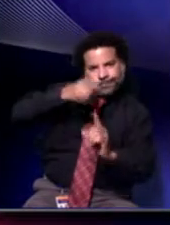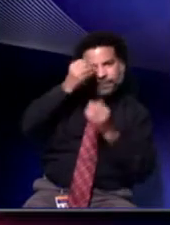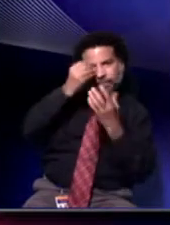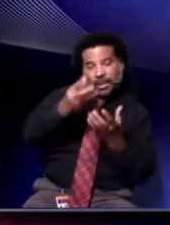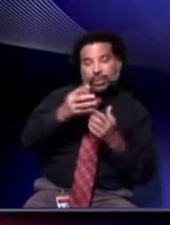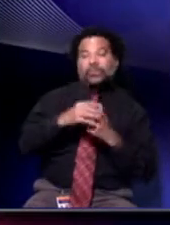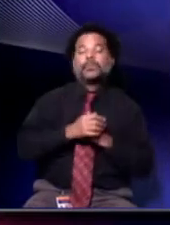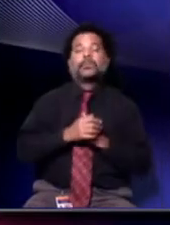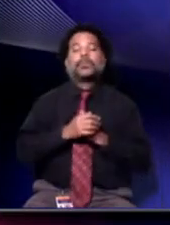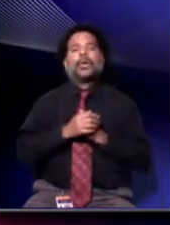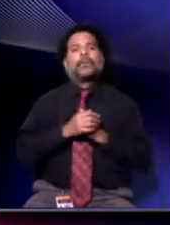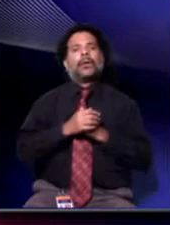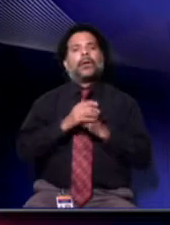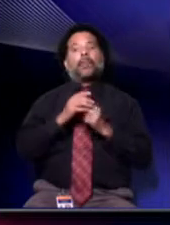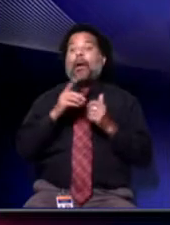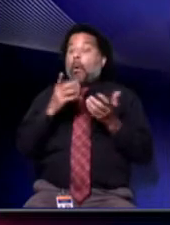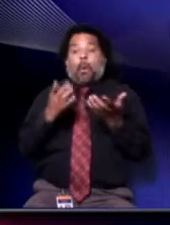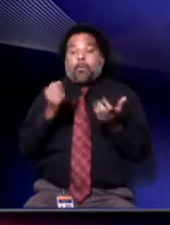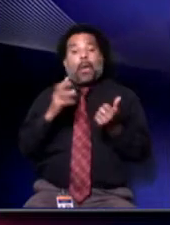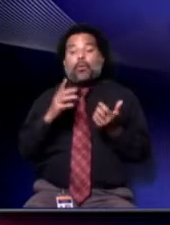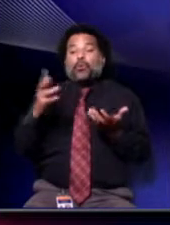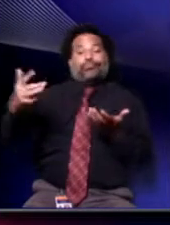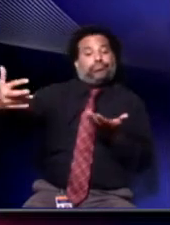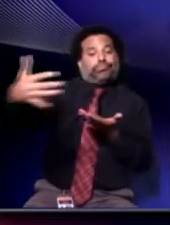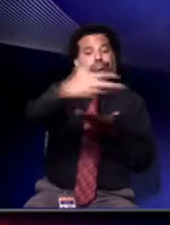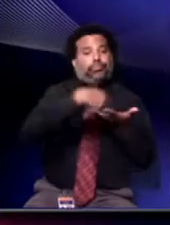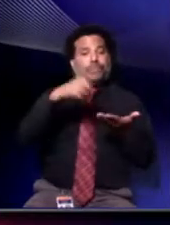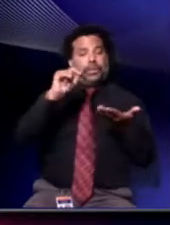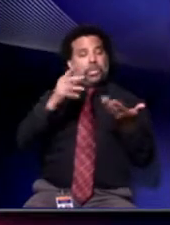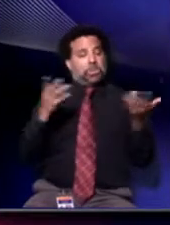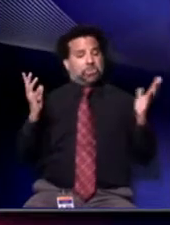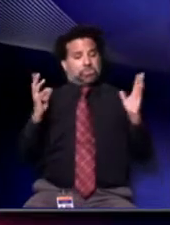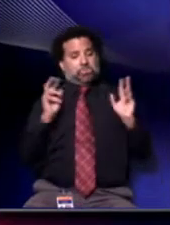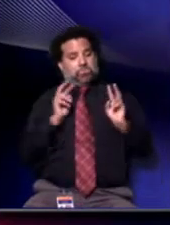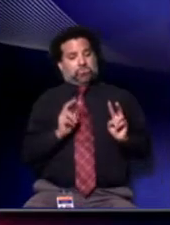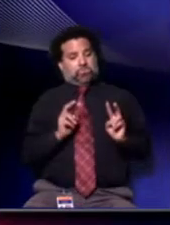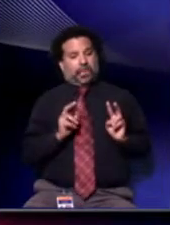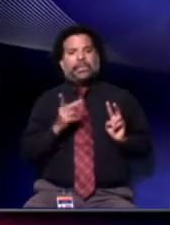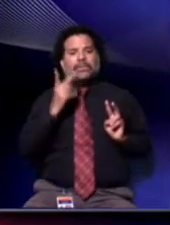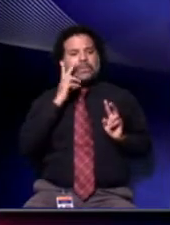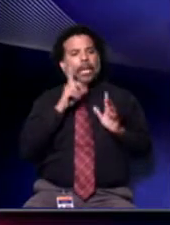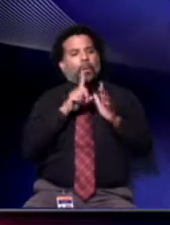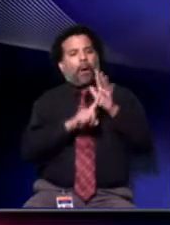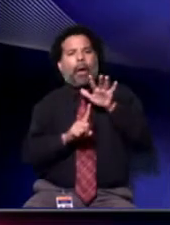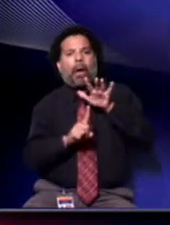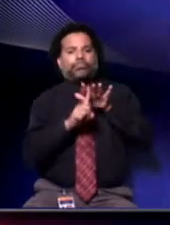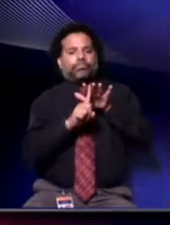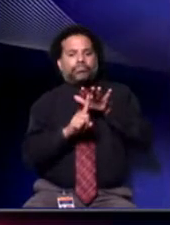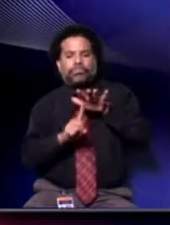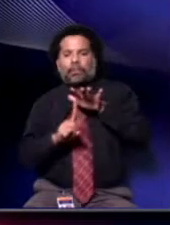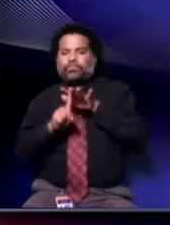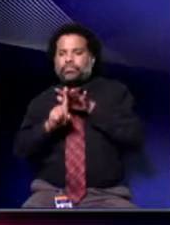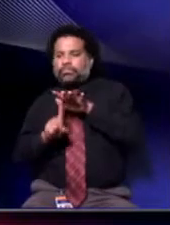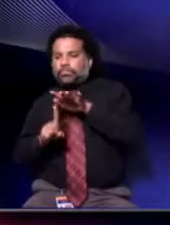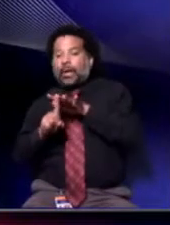least, we can see what emerges out of that data, so we can start to look and see as we're looking at